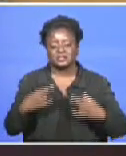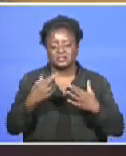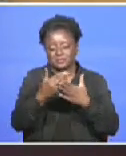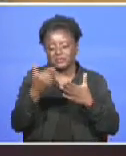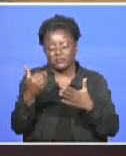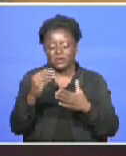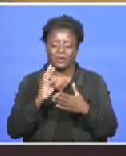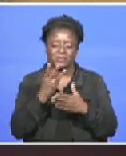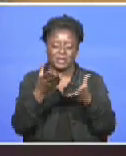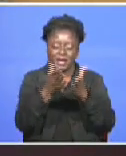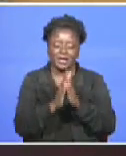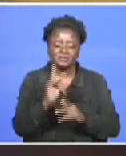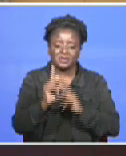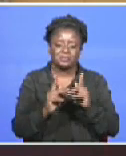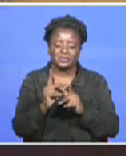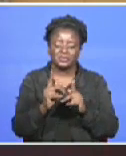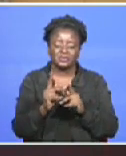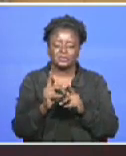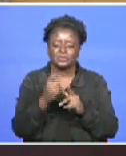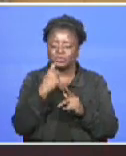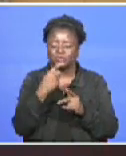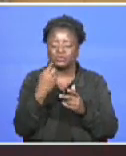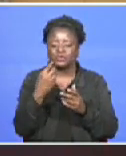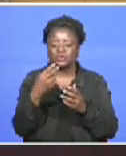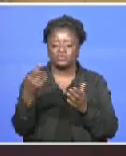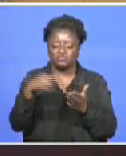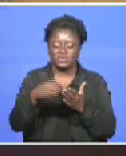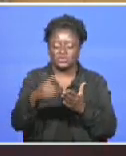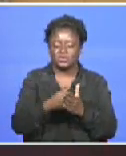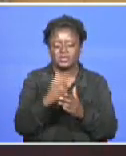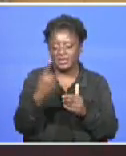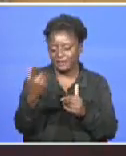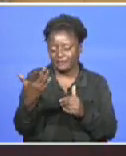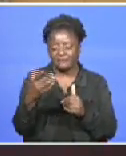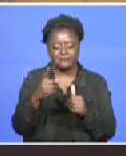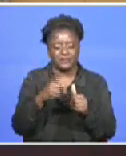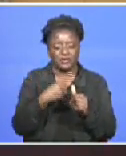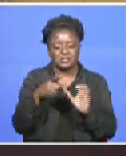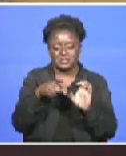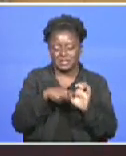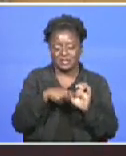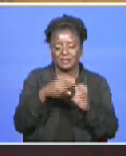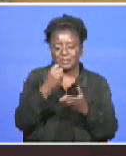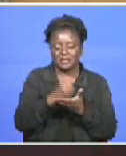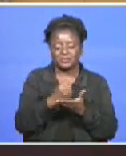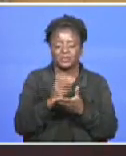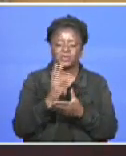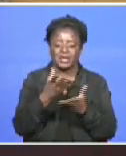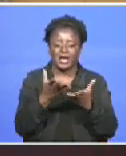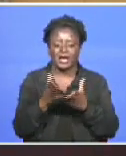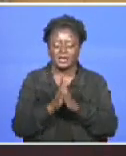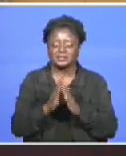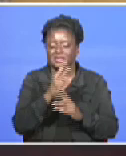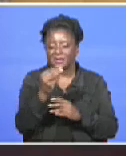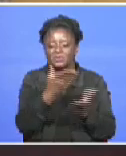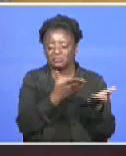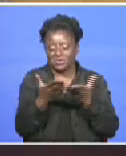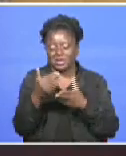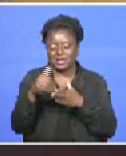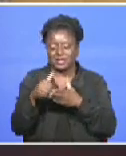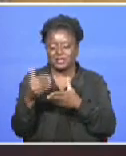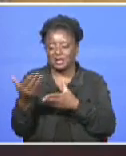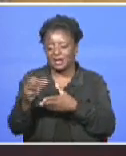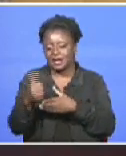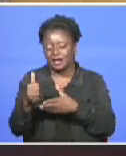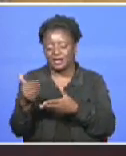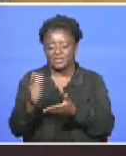persons who were renewing the first e-passports, who were coming in, we were asking them to bring in, not in addition to the 4 documents that I mentioned before,